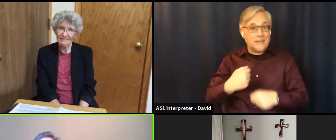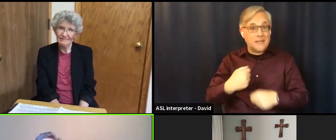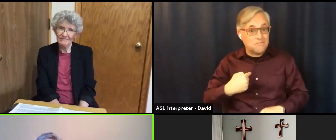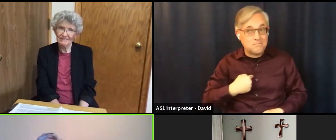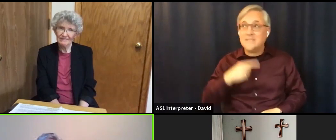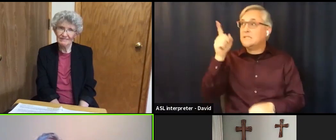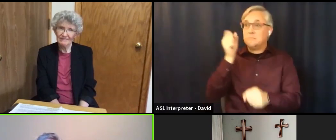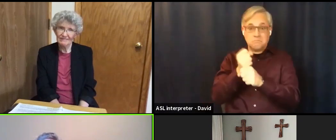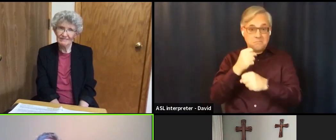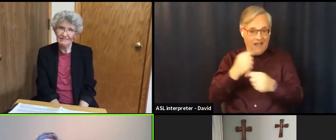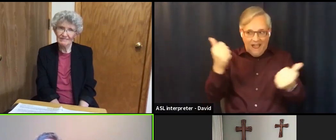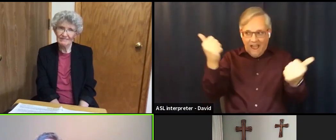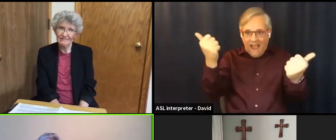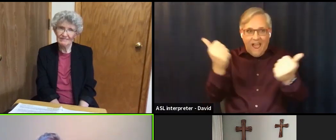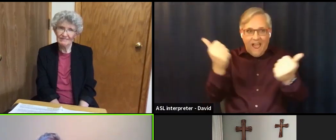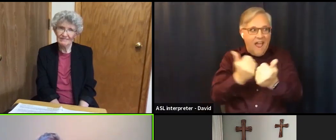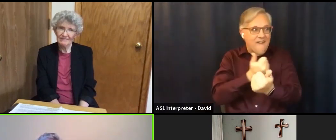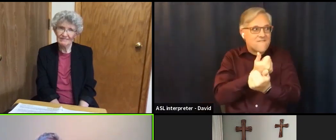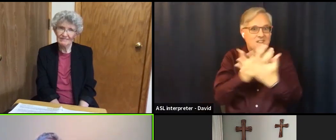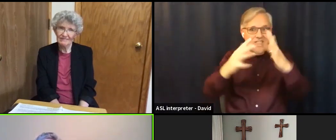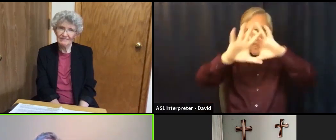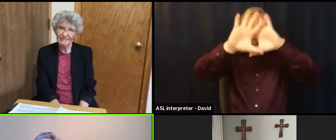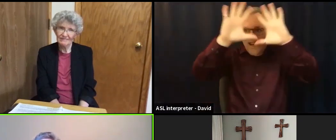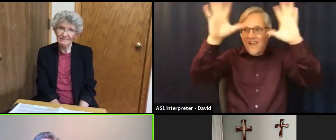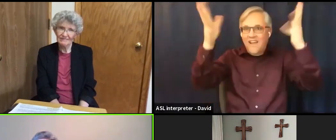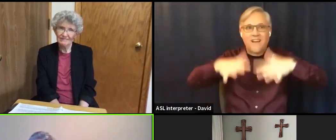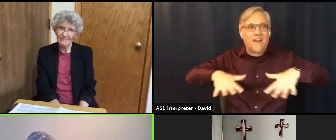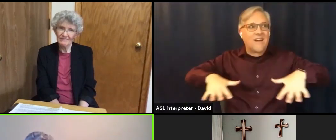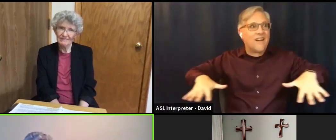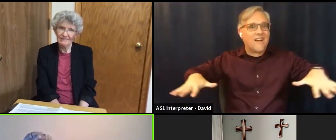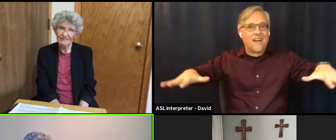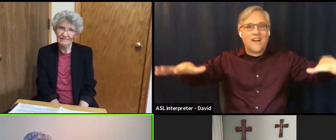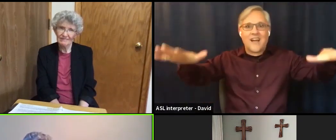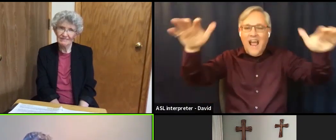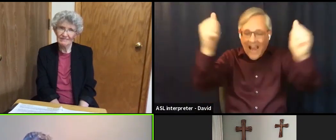everything, everything that is.